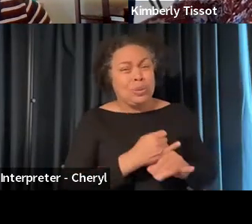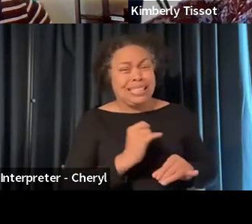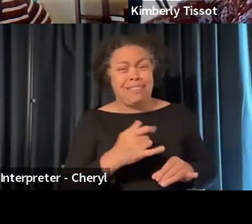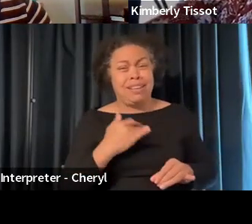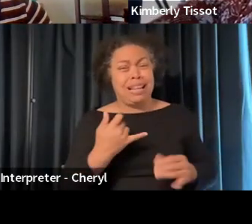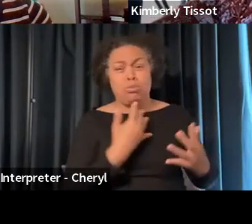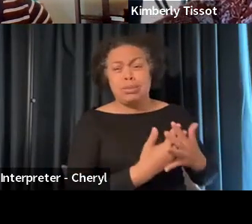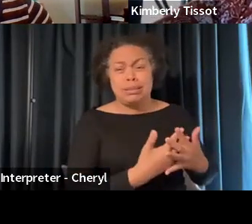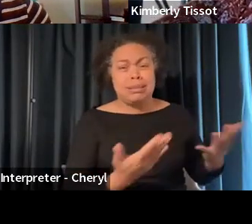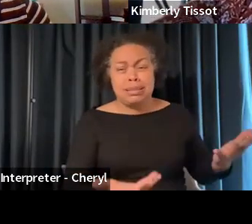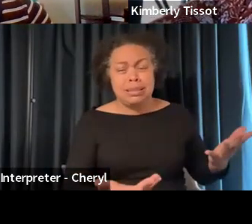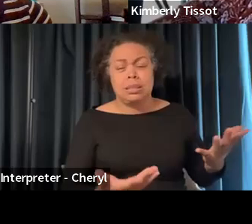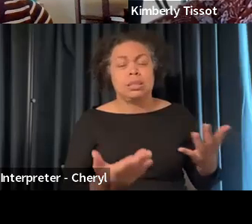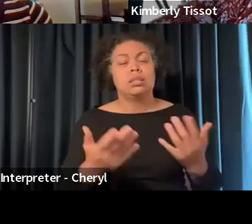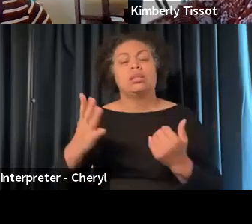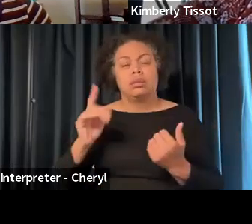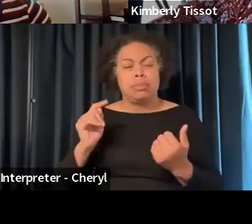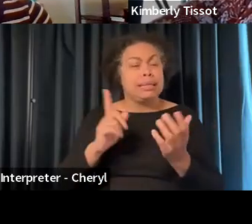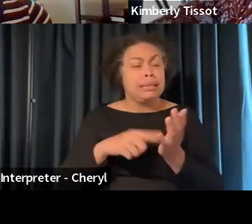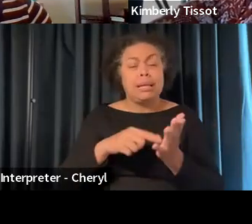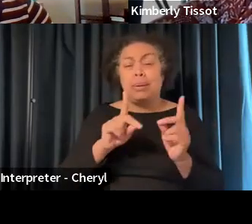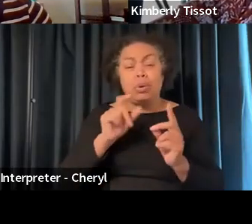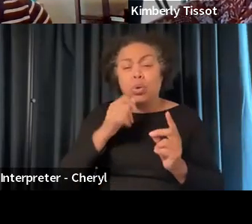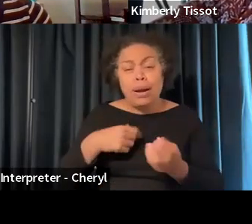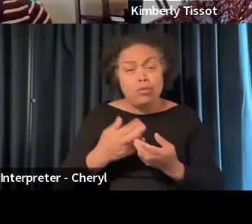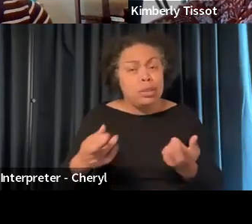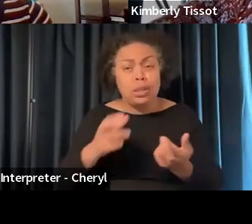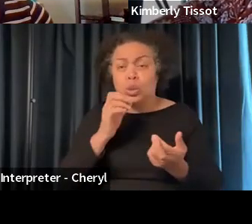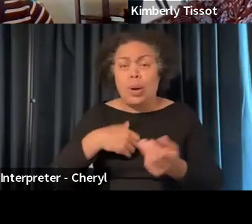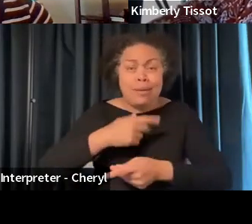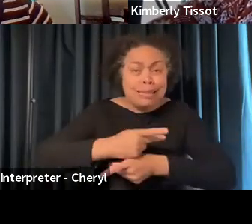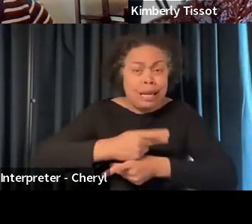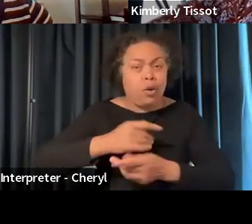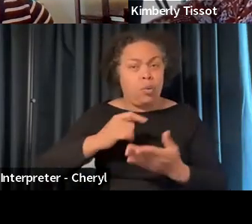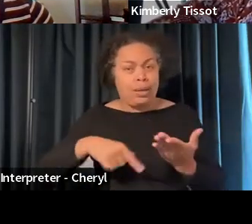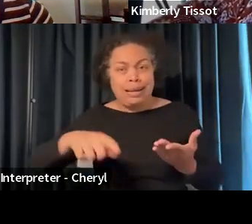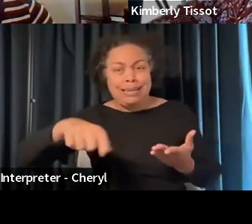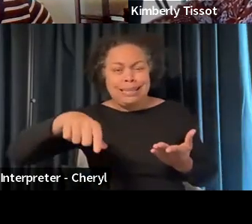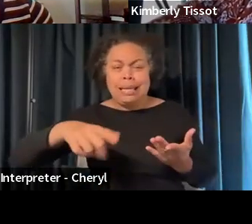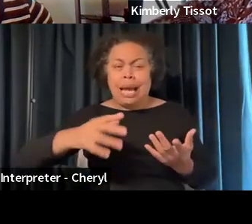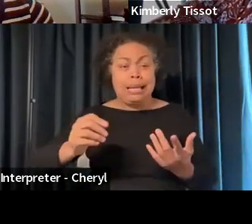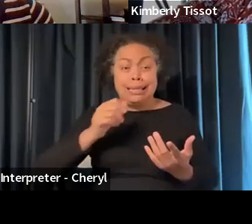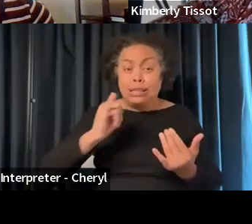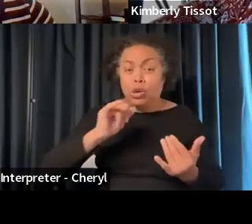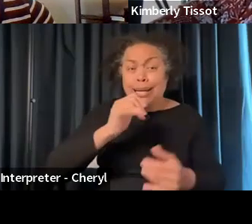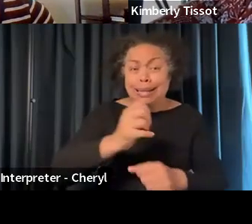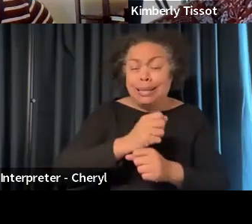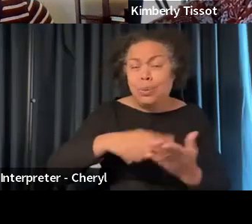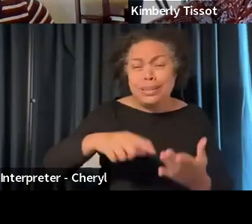the time because people didn't have the resources or care that they need, and they're not getting it in prison. So we need